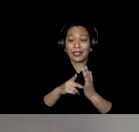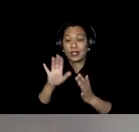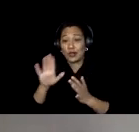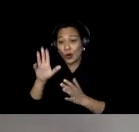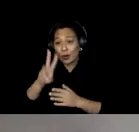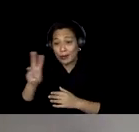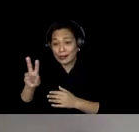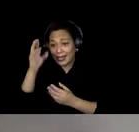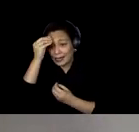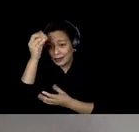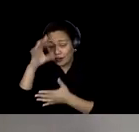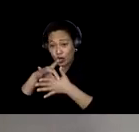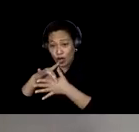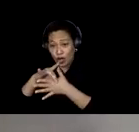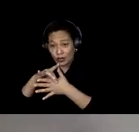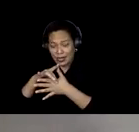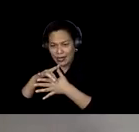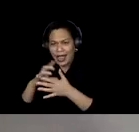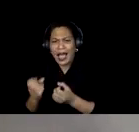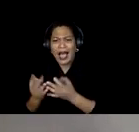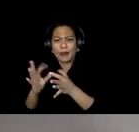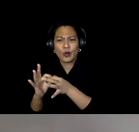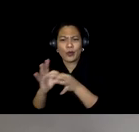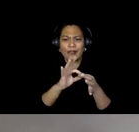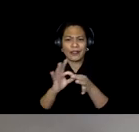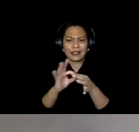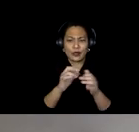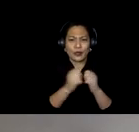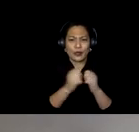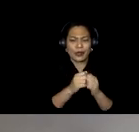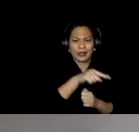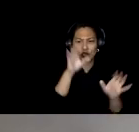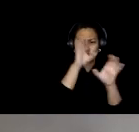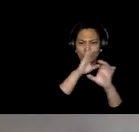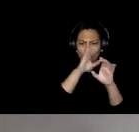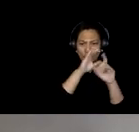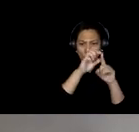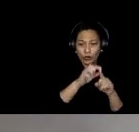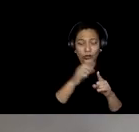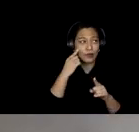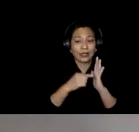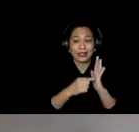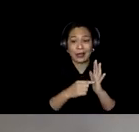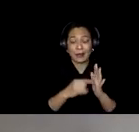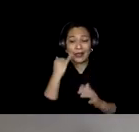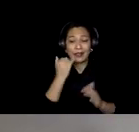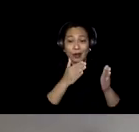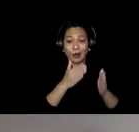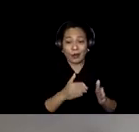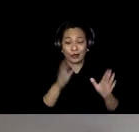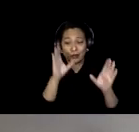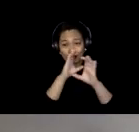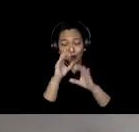on your page, to what the person has searched for. So if a person is searching for example, art